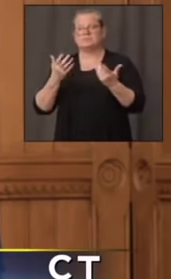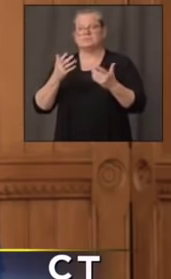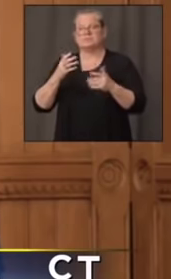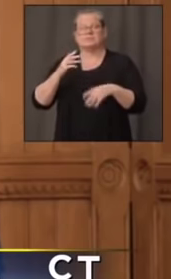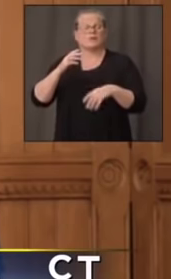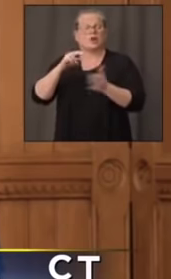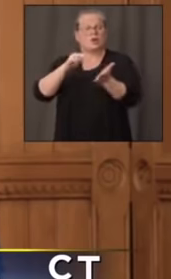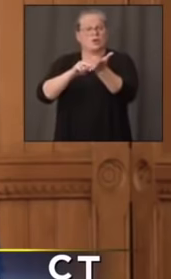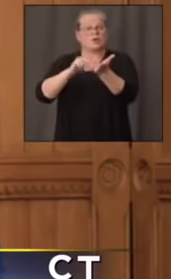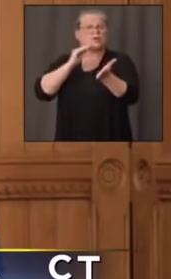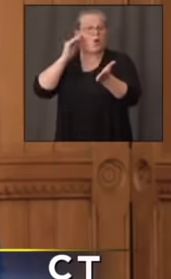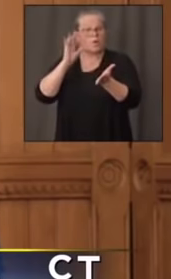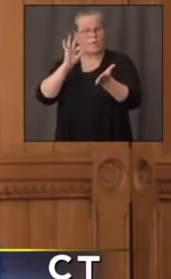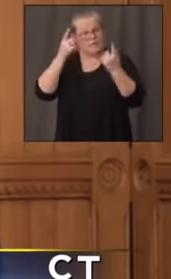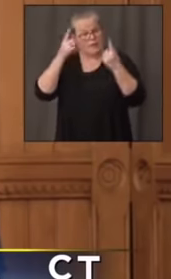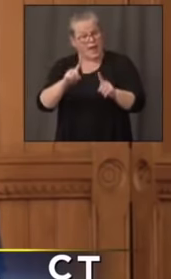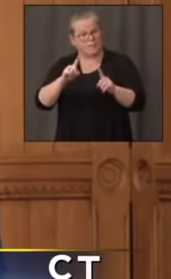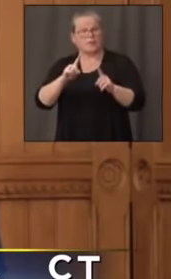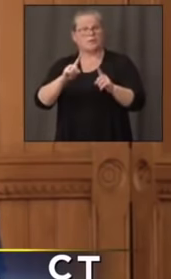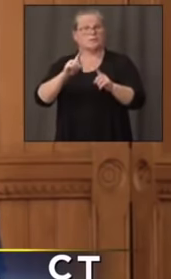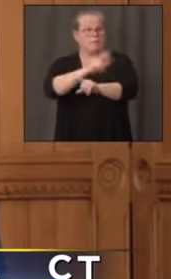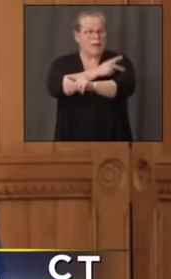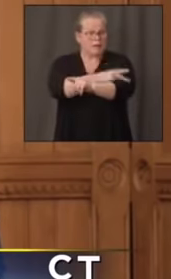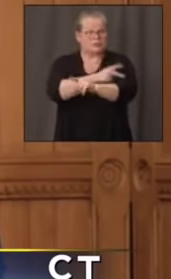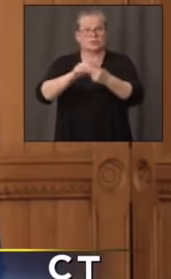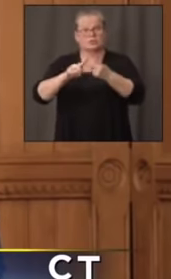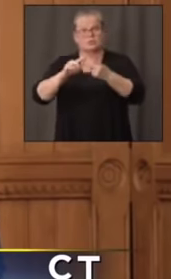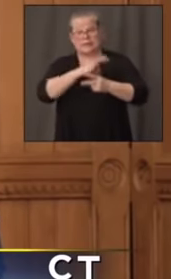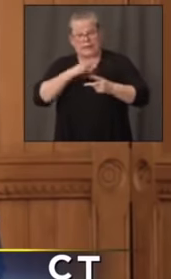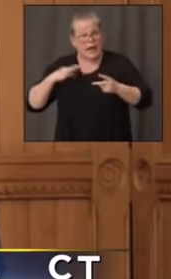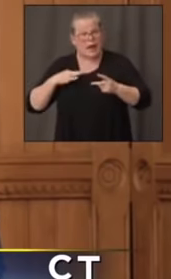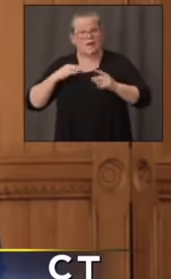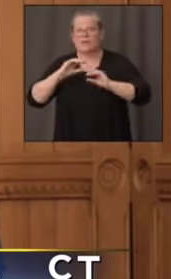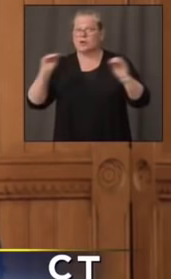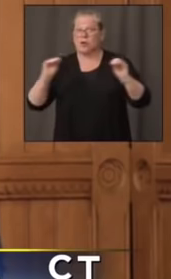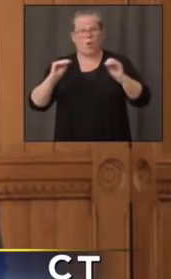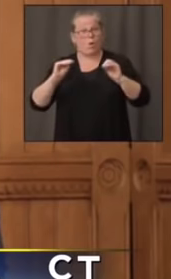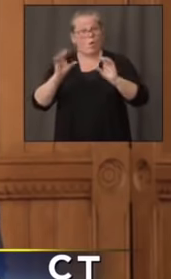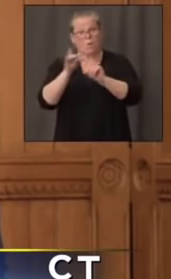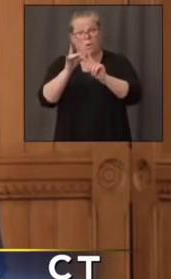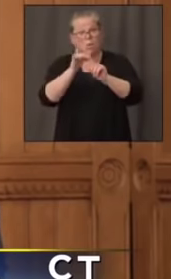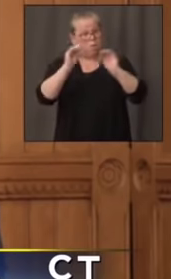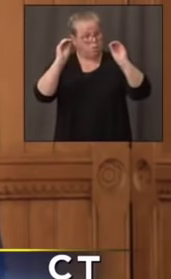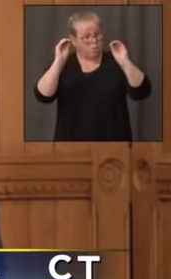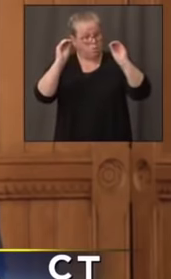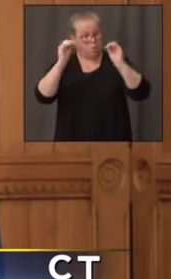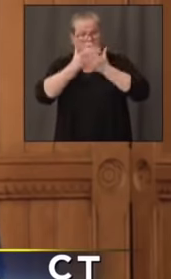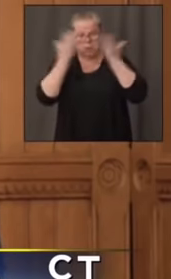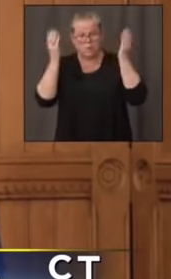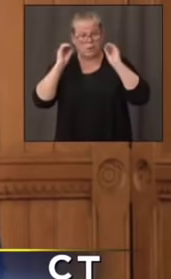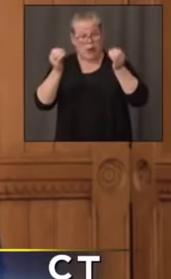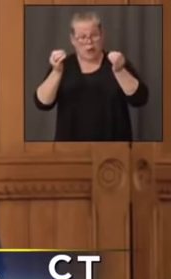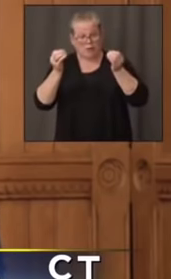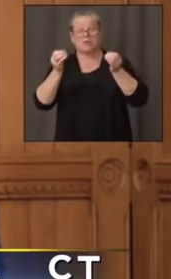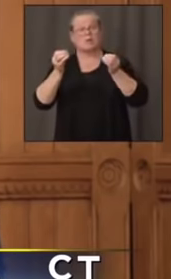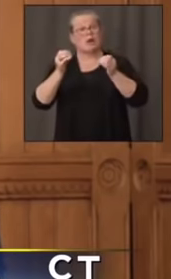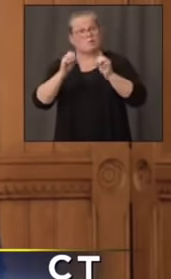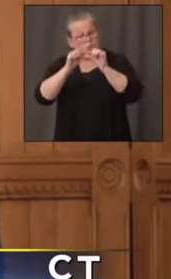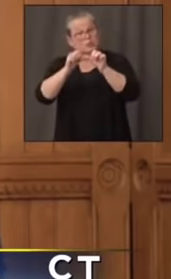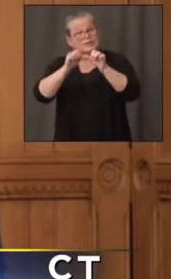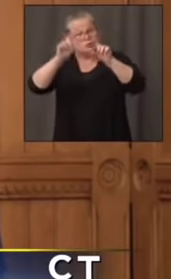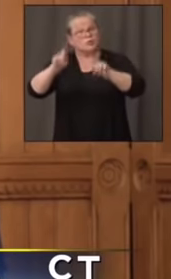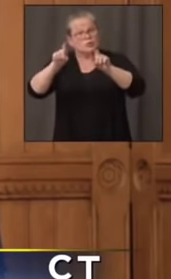14 days, no residents, no staff positive, then you discontinue the testing. That's a good thing. So it's going to vary